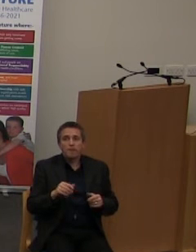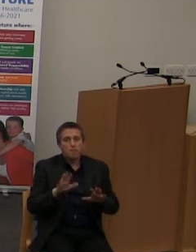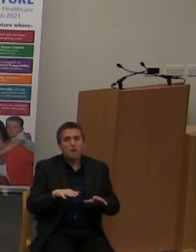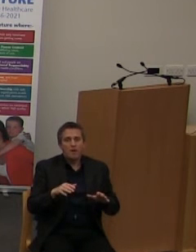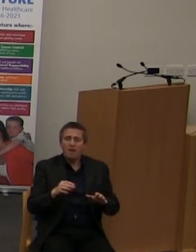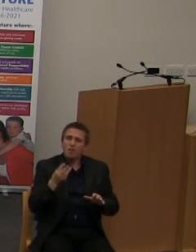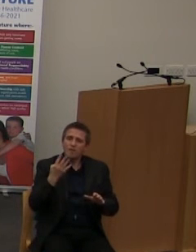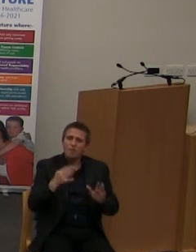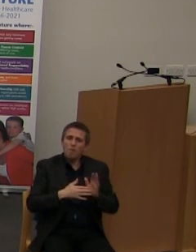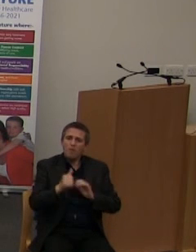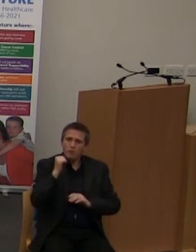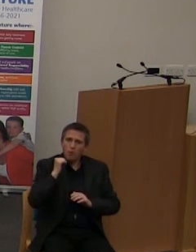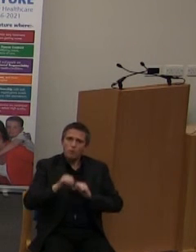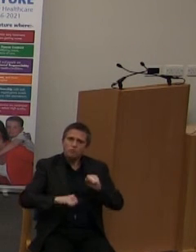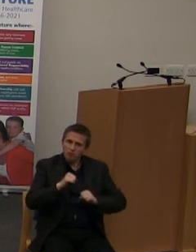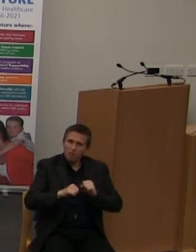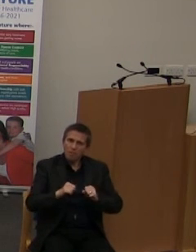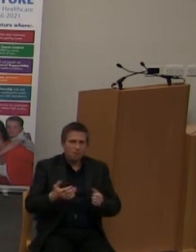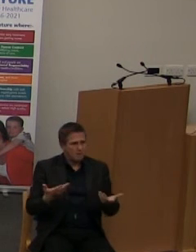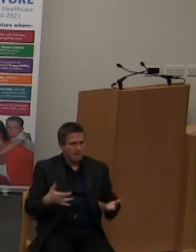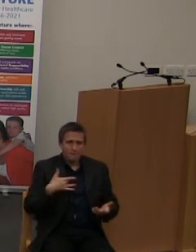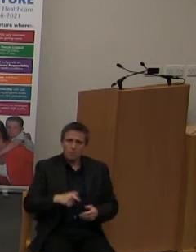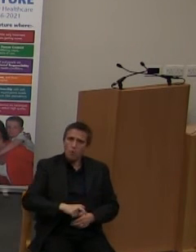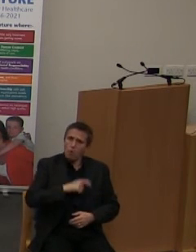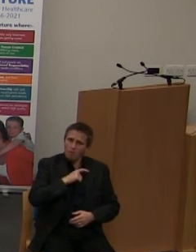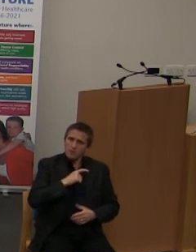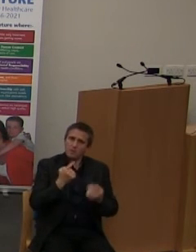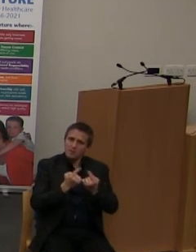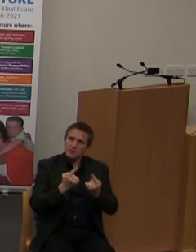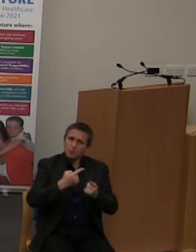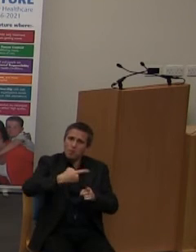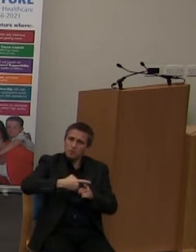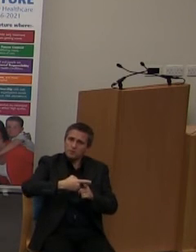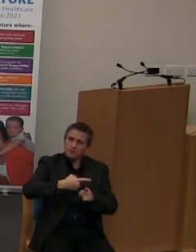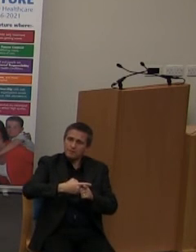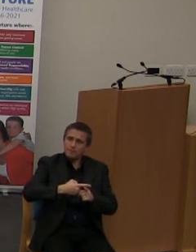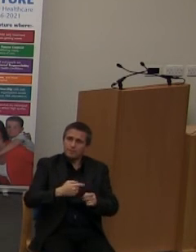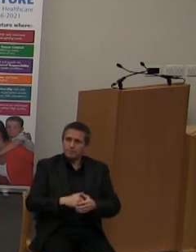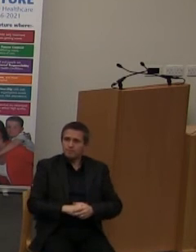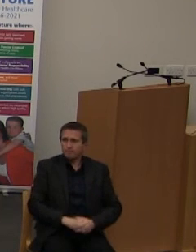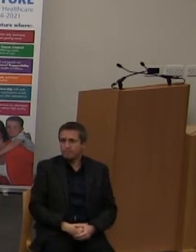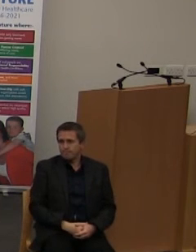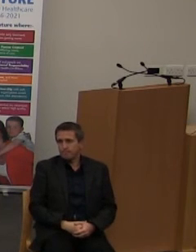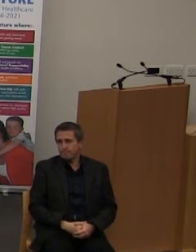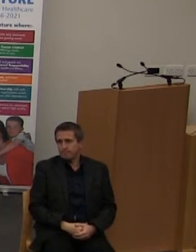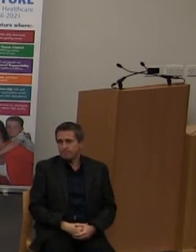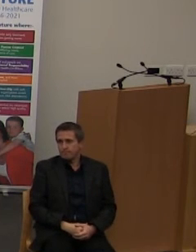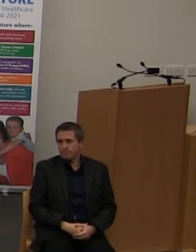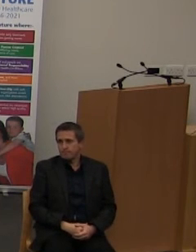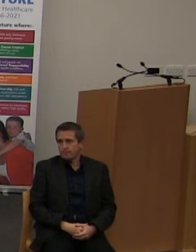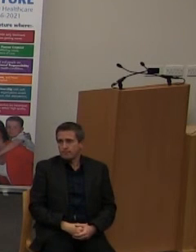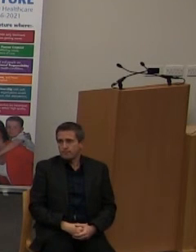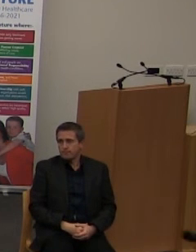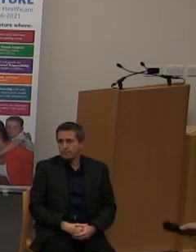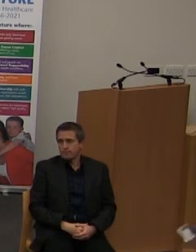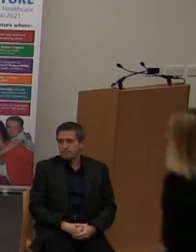3 or 4 months ago, I'd have been less optimistic than I am now. Now it's a very positive story. We'll be telling CAMHS over the next wee while. Thank you, John.